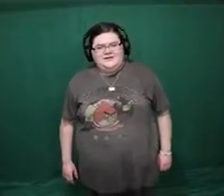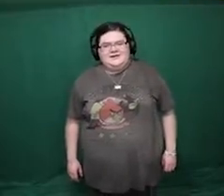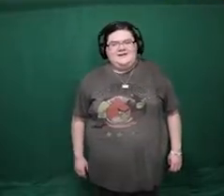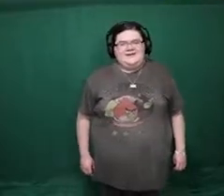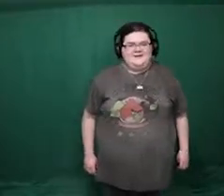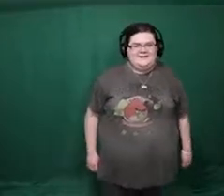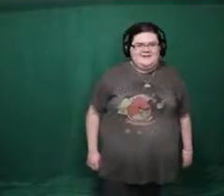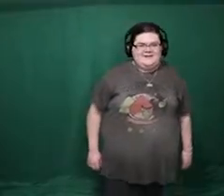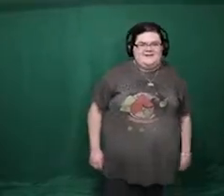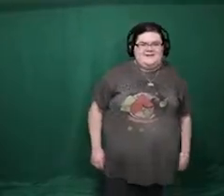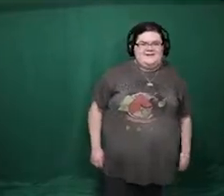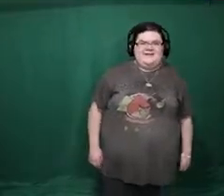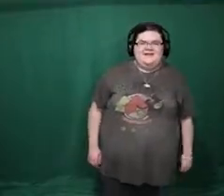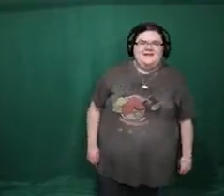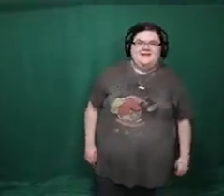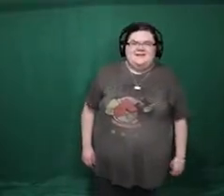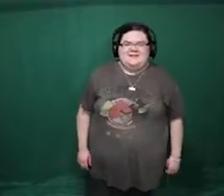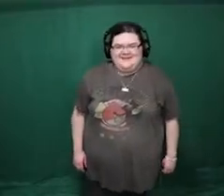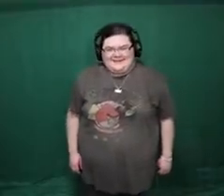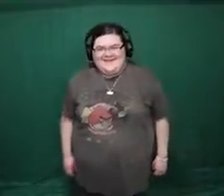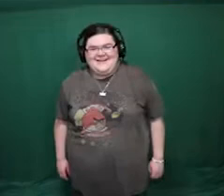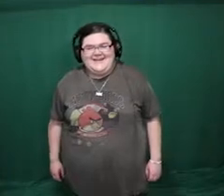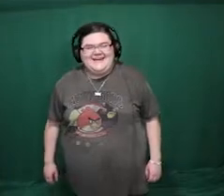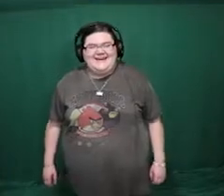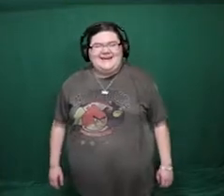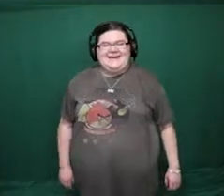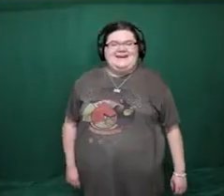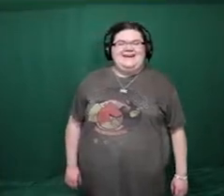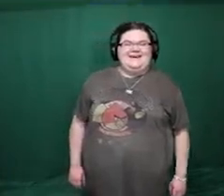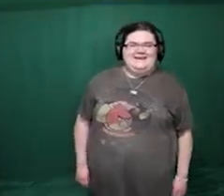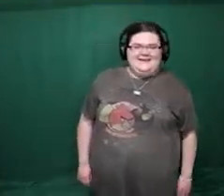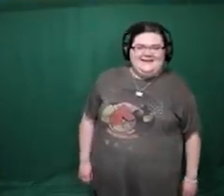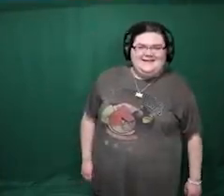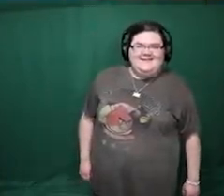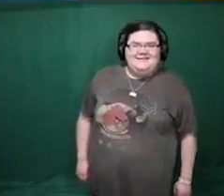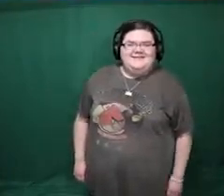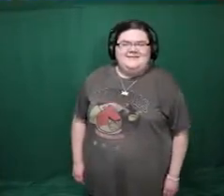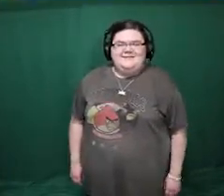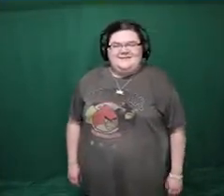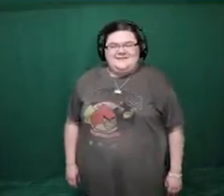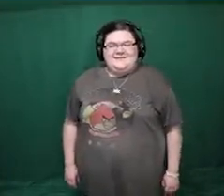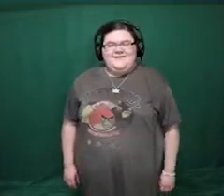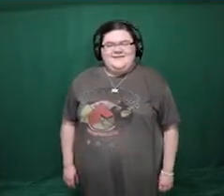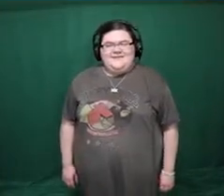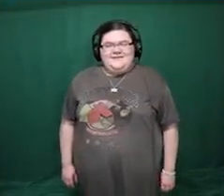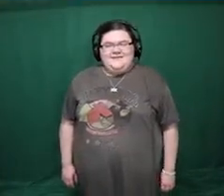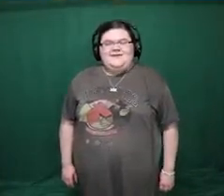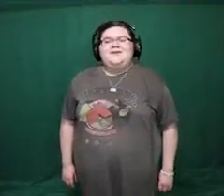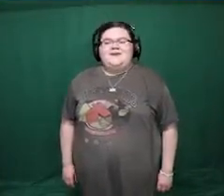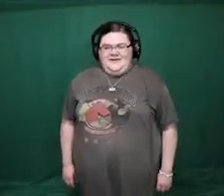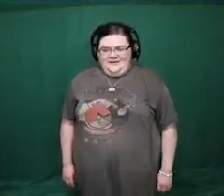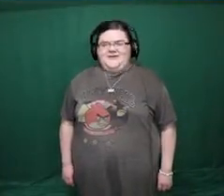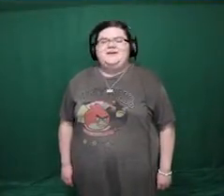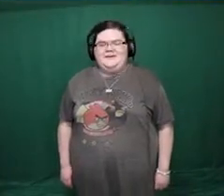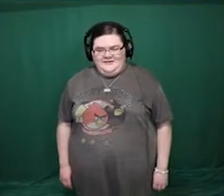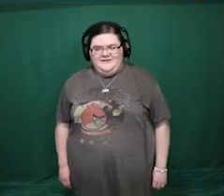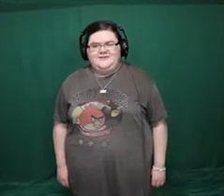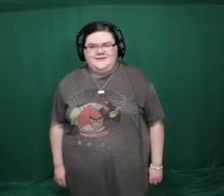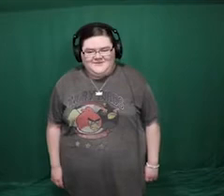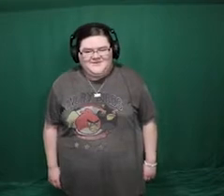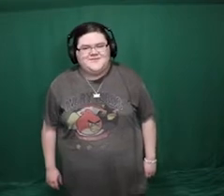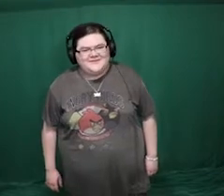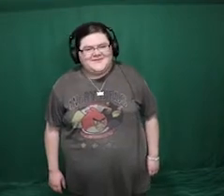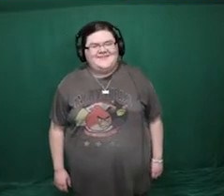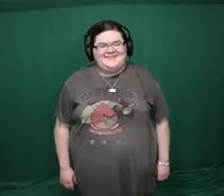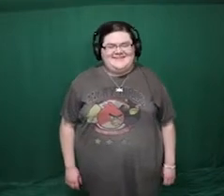It's almost time! 5 more seconds! Please! The Blues equalize! Let's go! They cannot! The